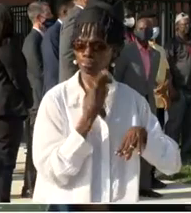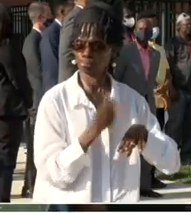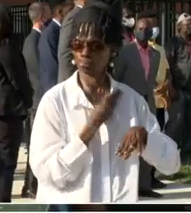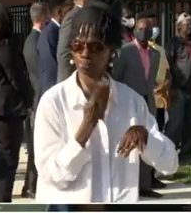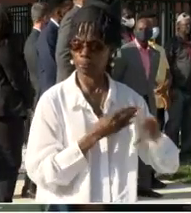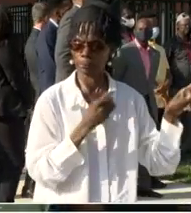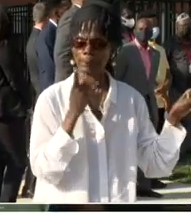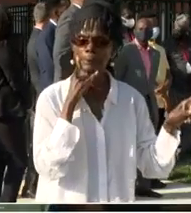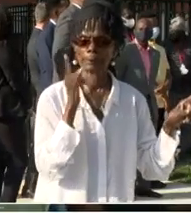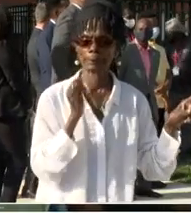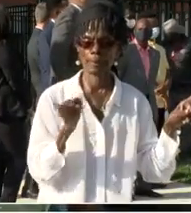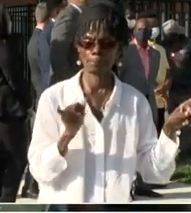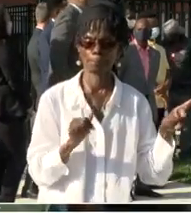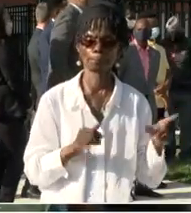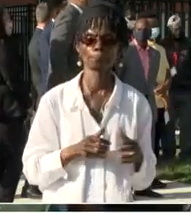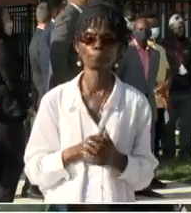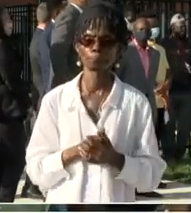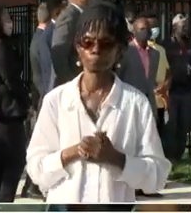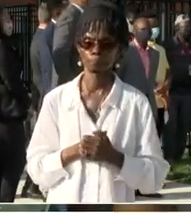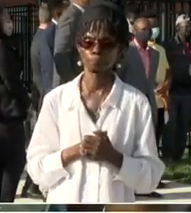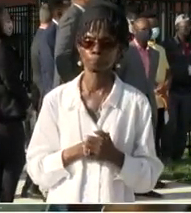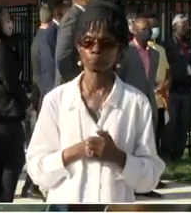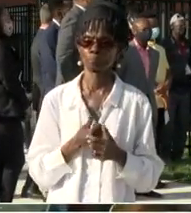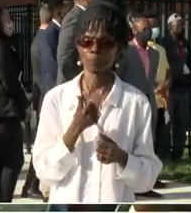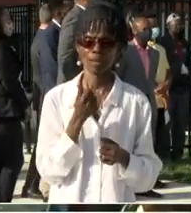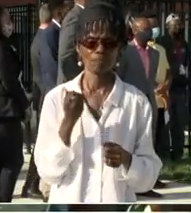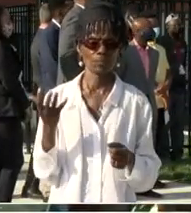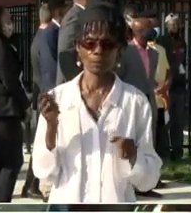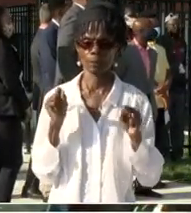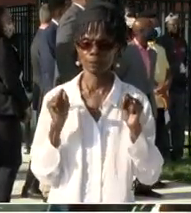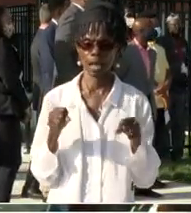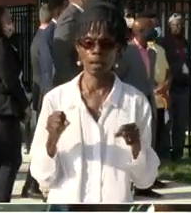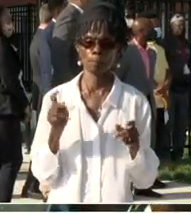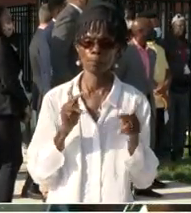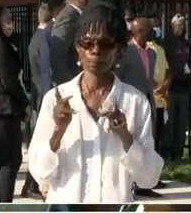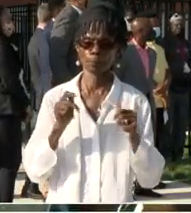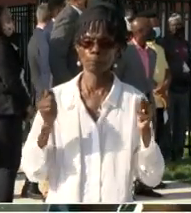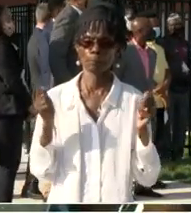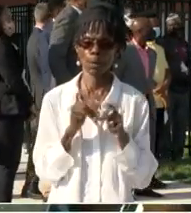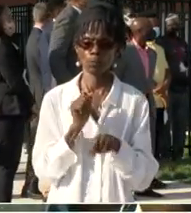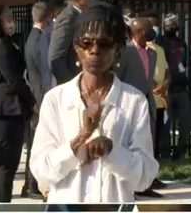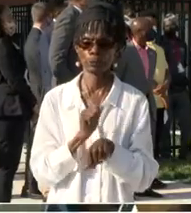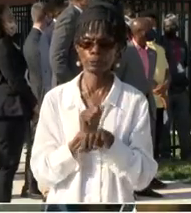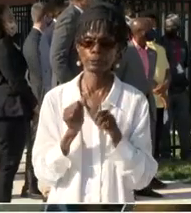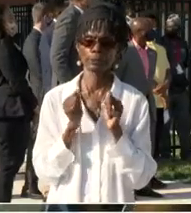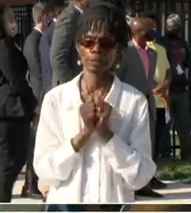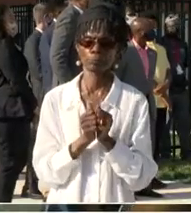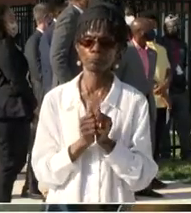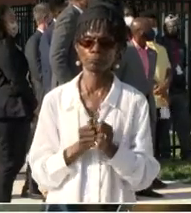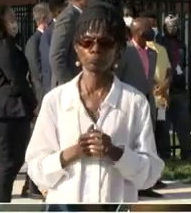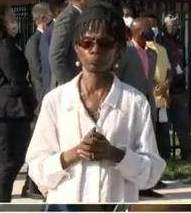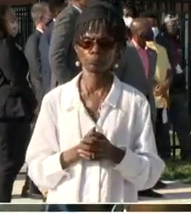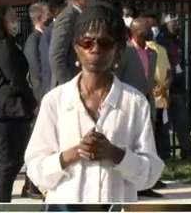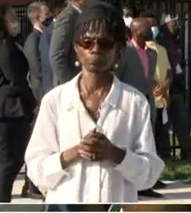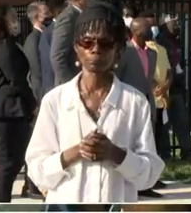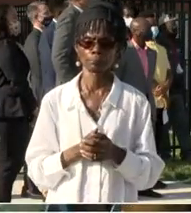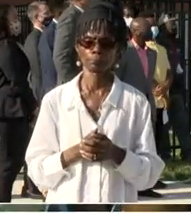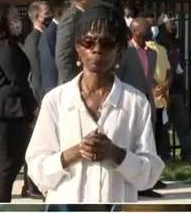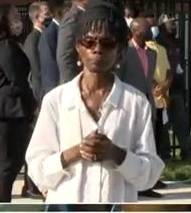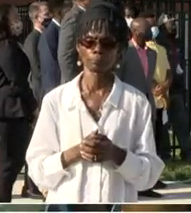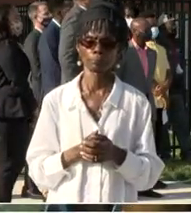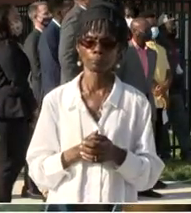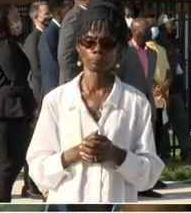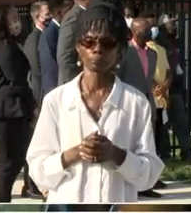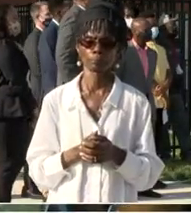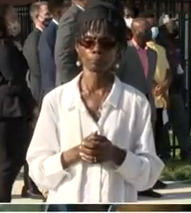were trying to show our students and our families and our educators how much we love them, how much we respect them, how much we challenge them. This is going to